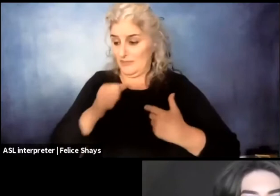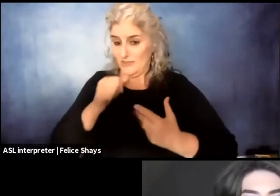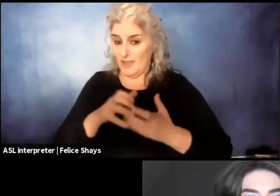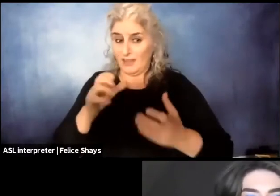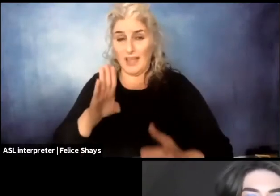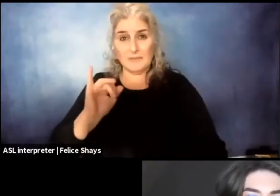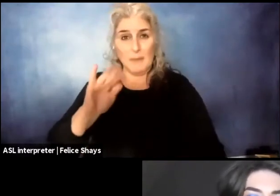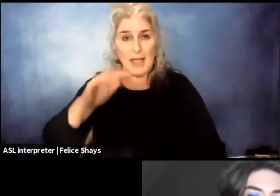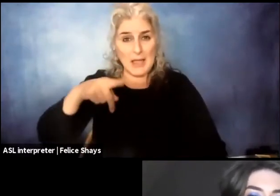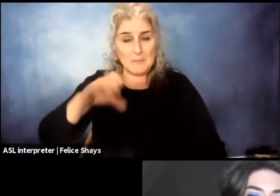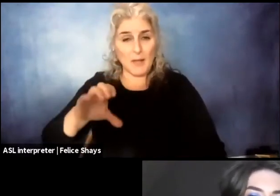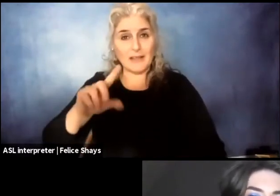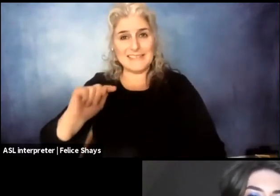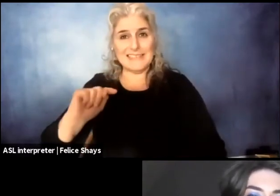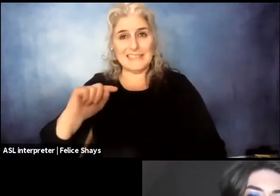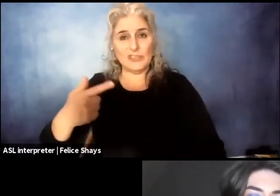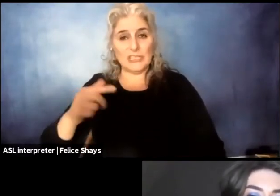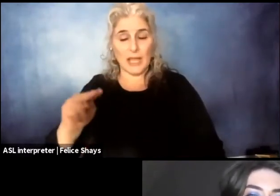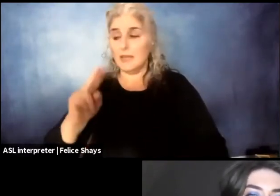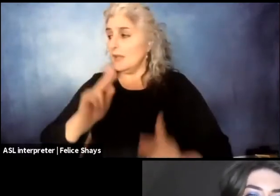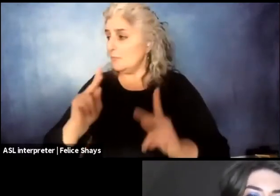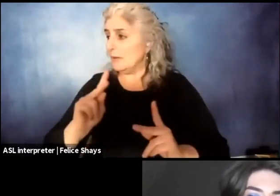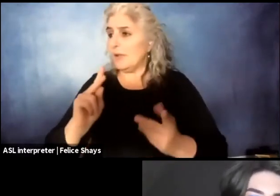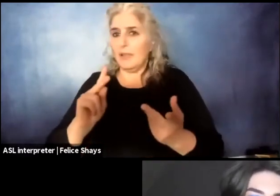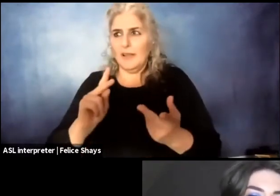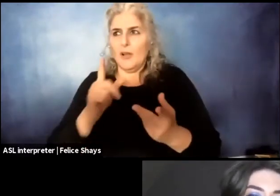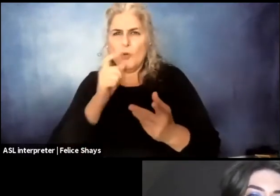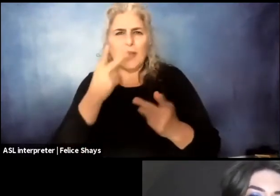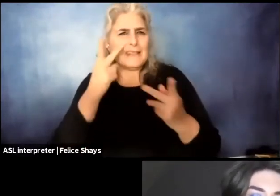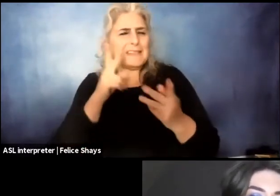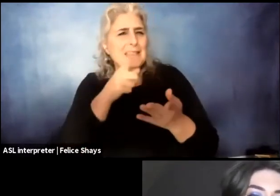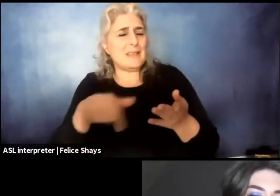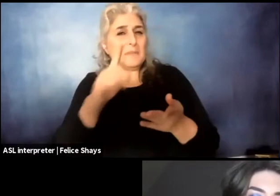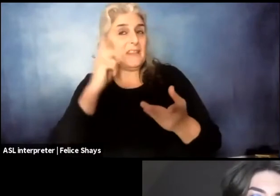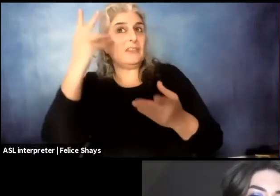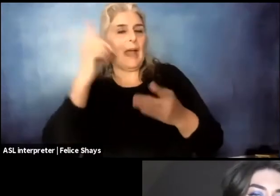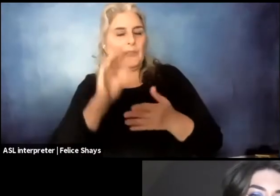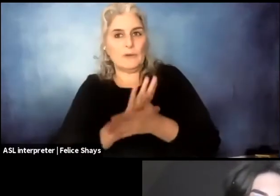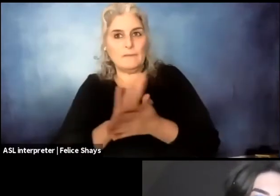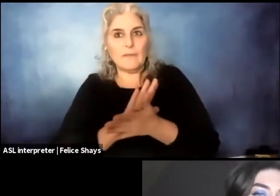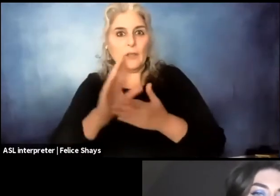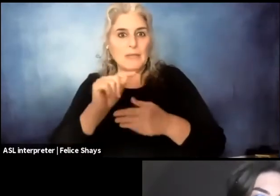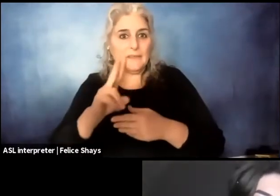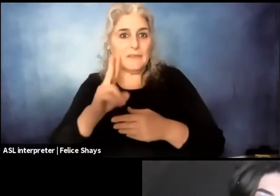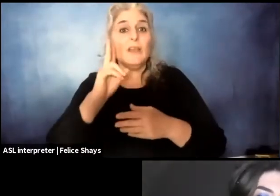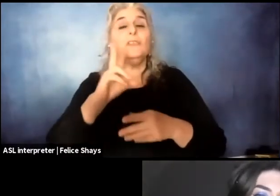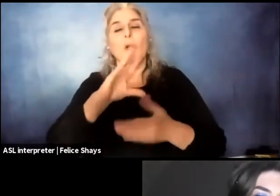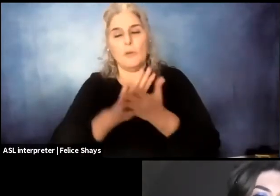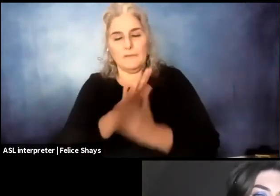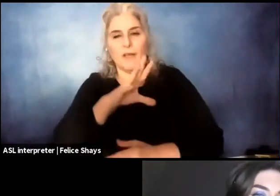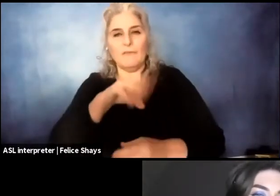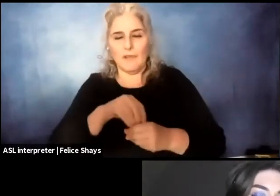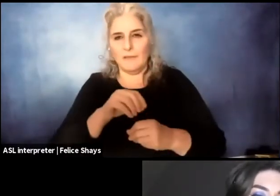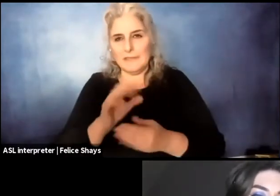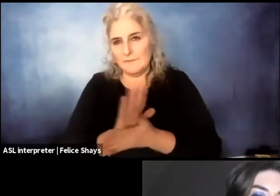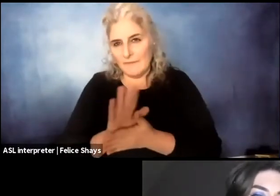see themselves out there in the industry and in film specifically. So I started to get into film for that reason.